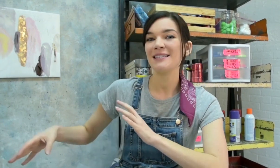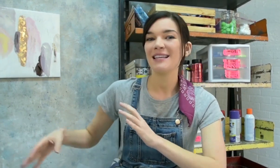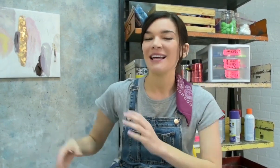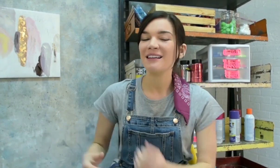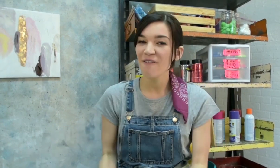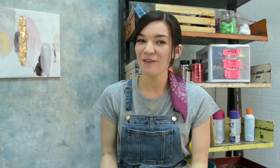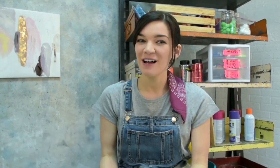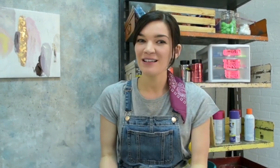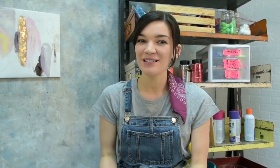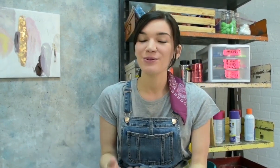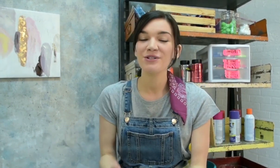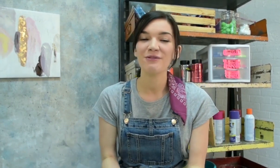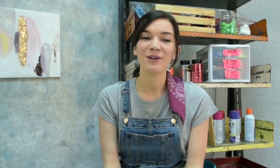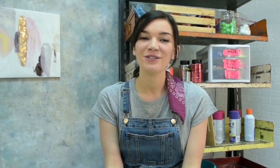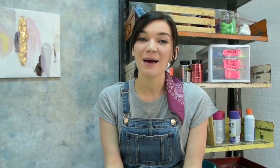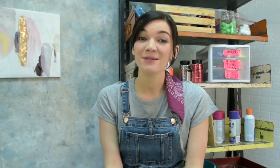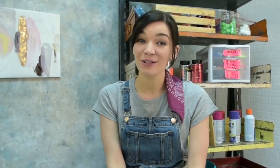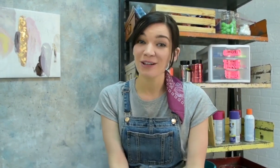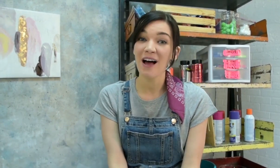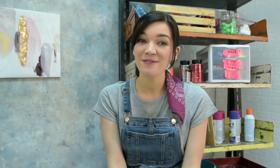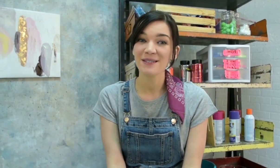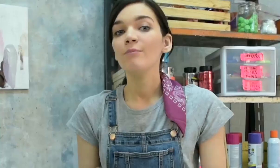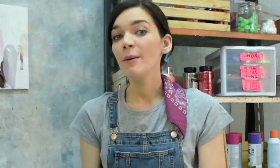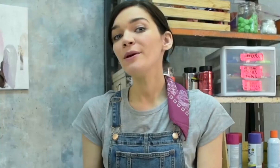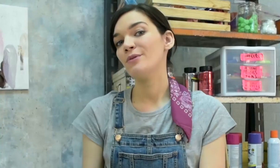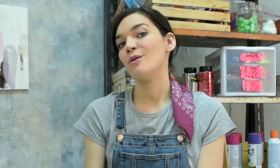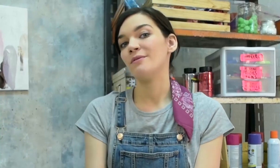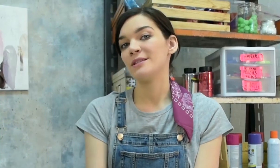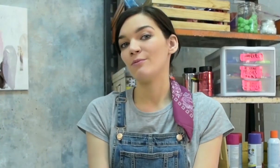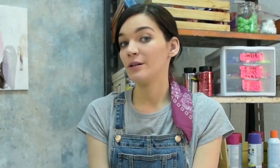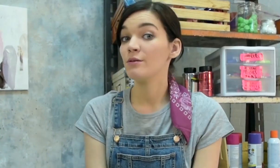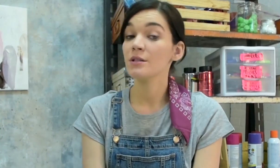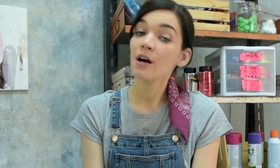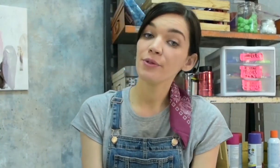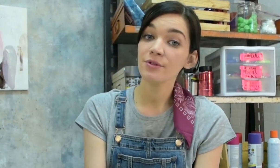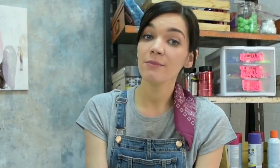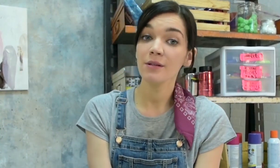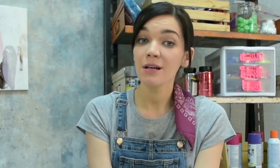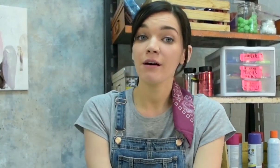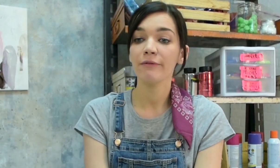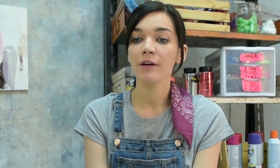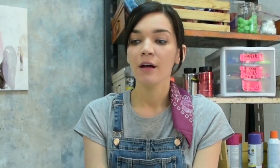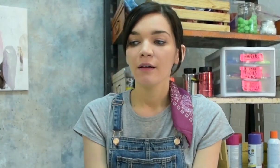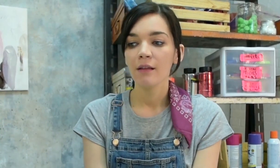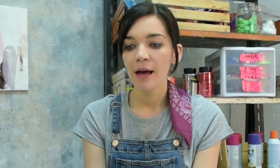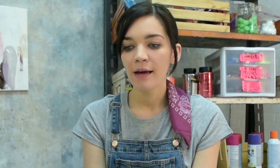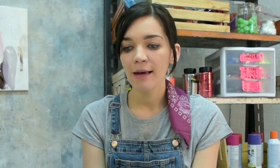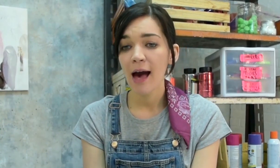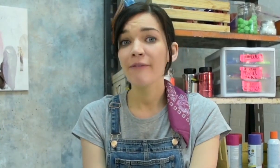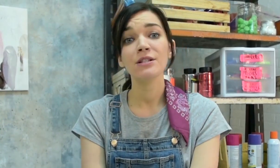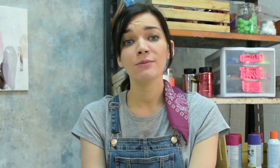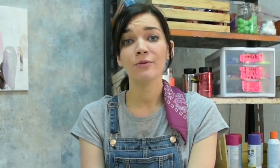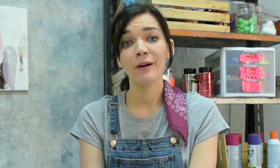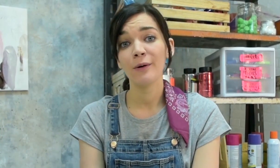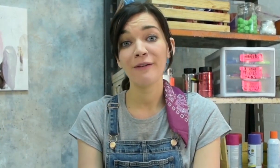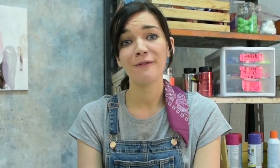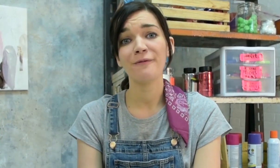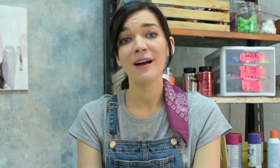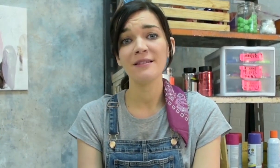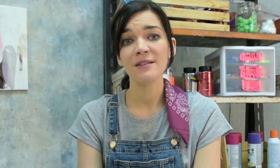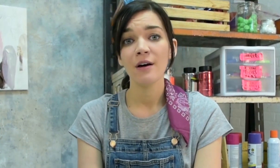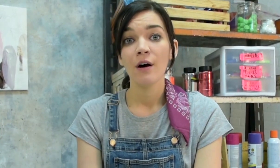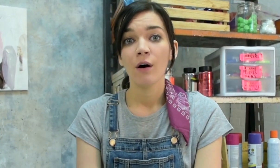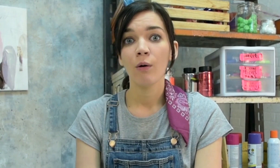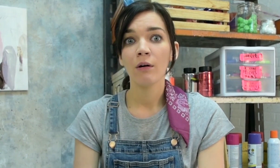help us and comfort us through difficult times in our lives. Maybe you know of someone who's gone through something tough, like having to move far away